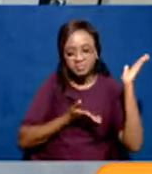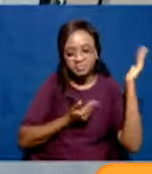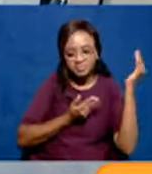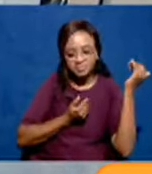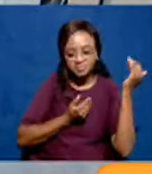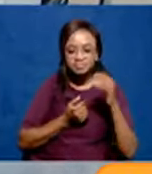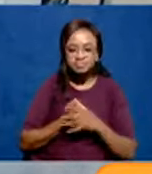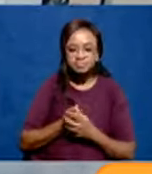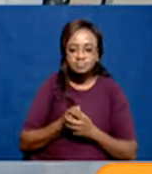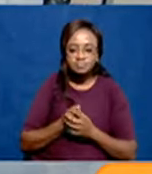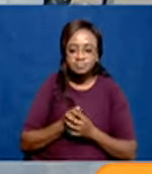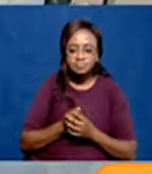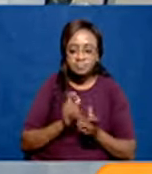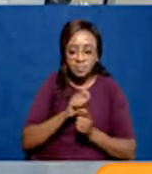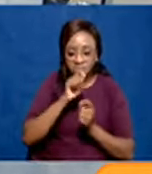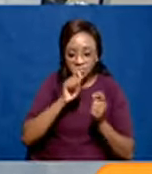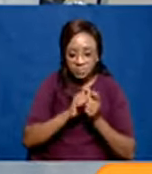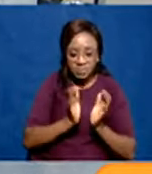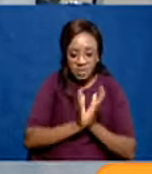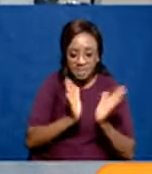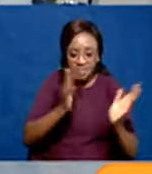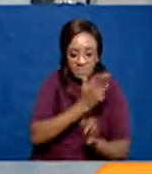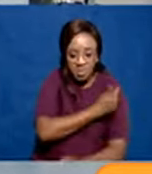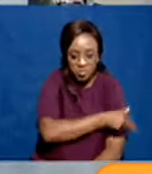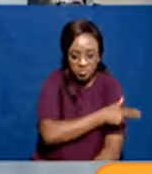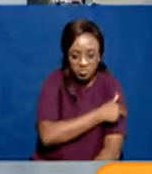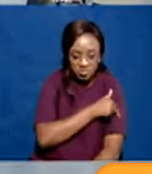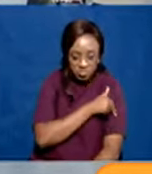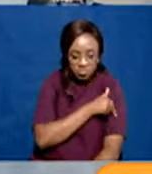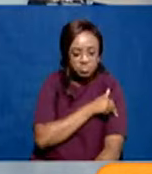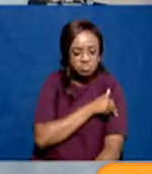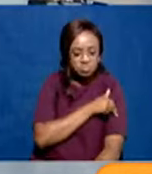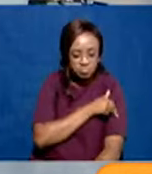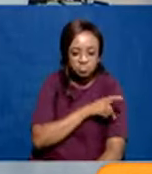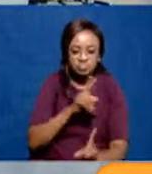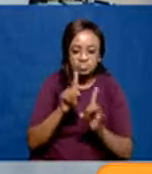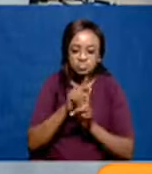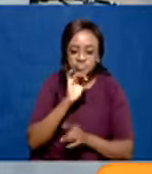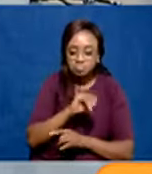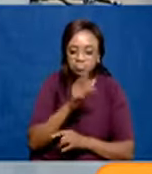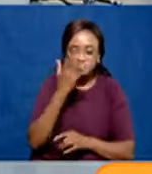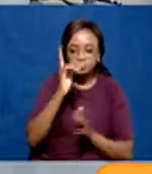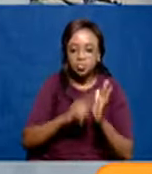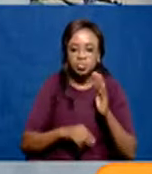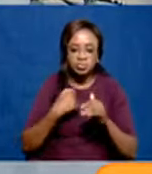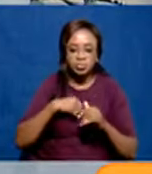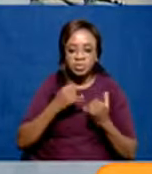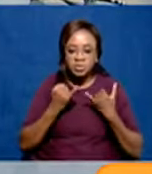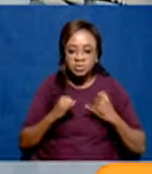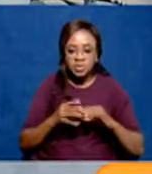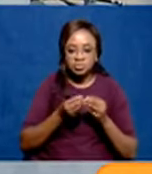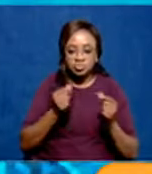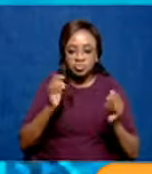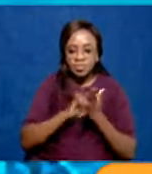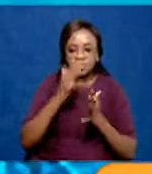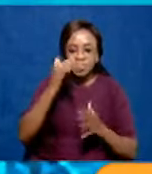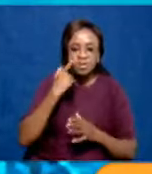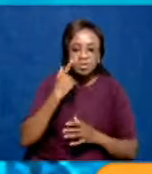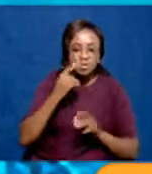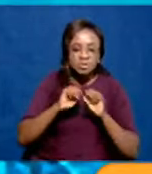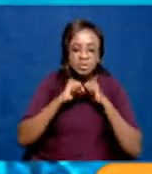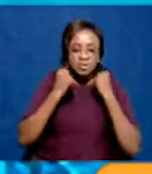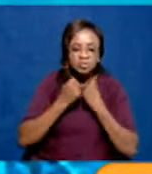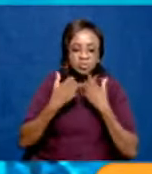in the public sector. That is something which is also being addressed, and that's, you see, this legislation, especially the Social Health Insurance Act, was not passed in